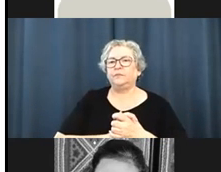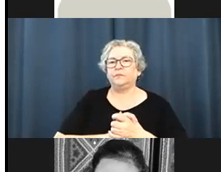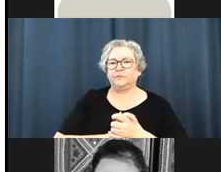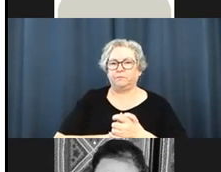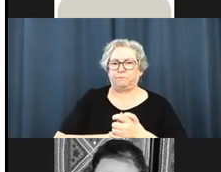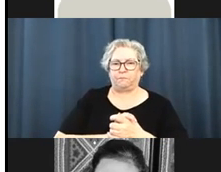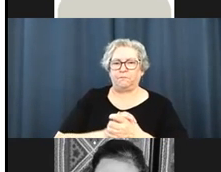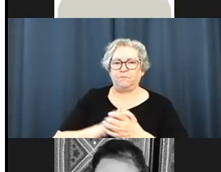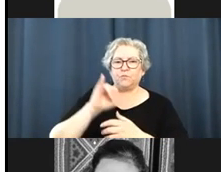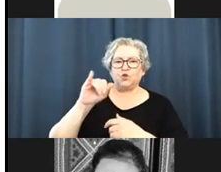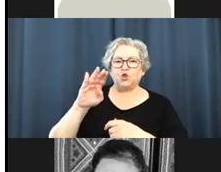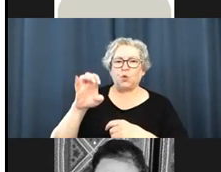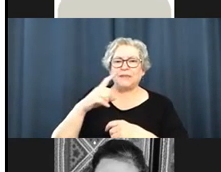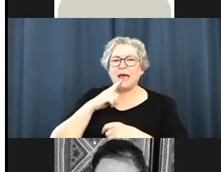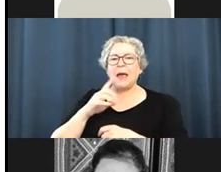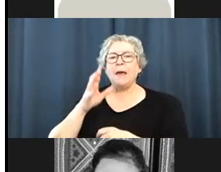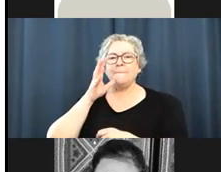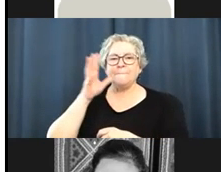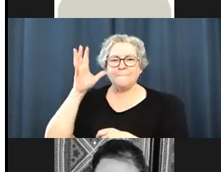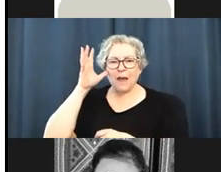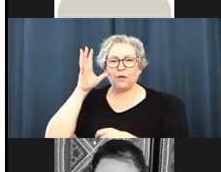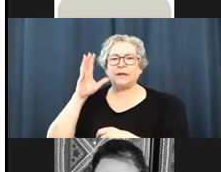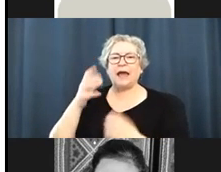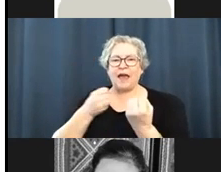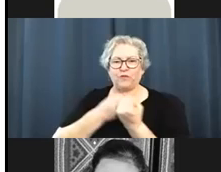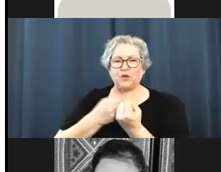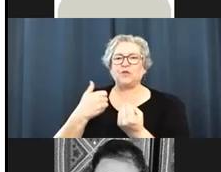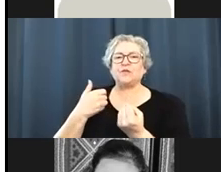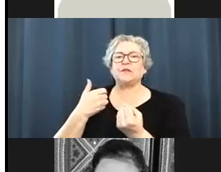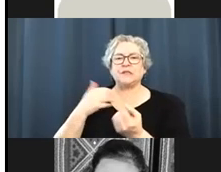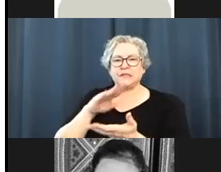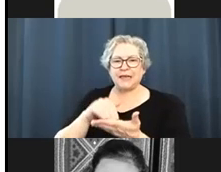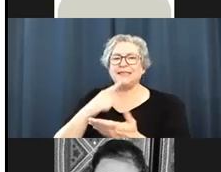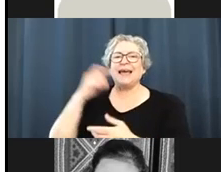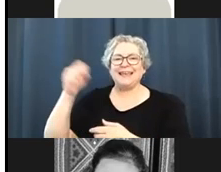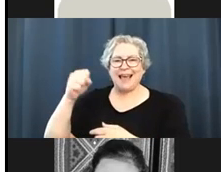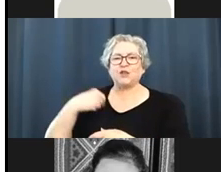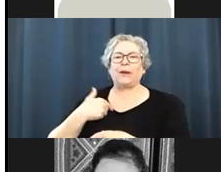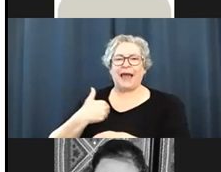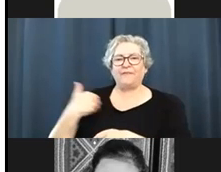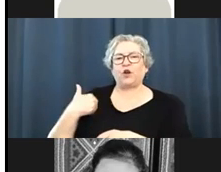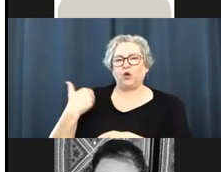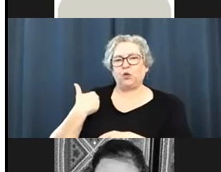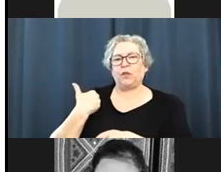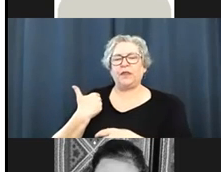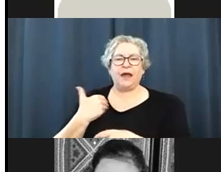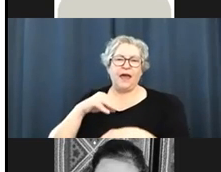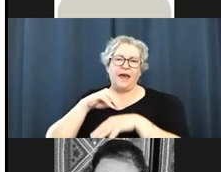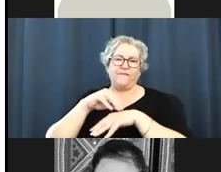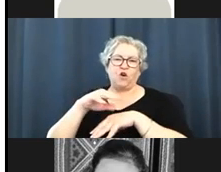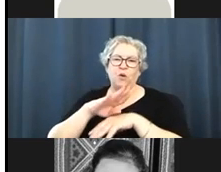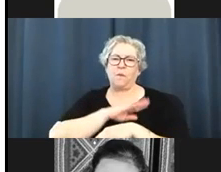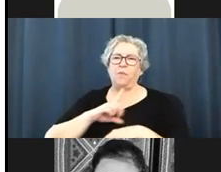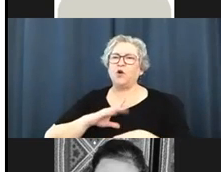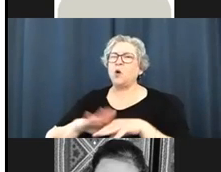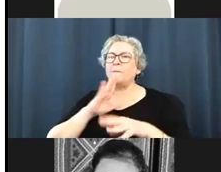C1 Parent Advocacy Center, yes, we have a youth advisory board. Super. And don't, guys, don't feel embarrassed if